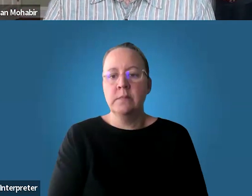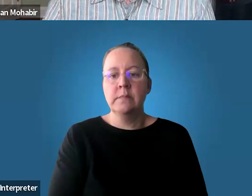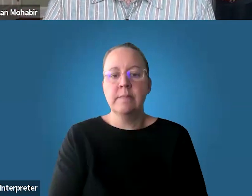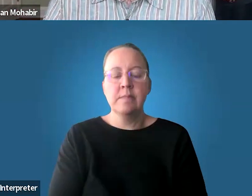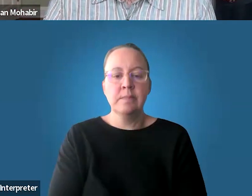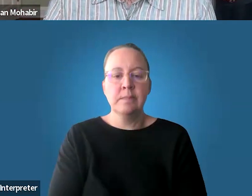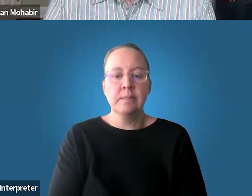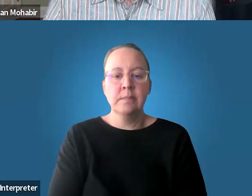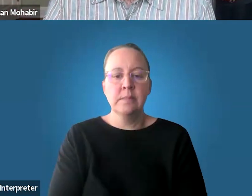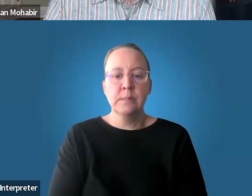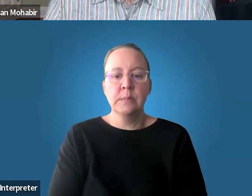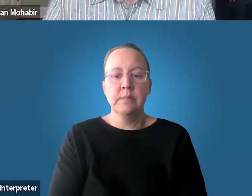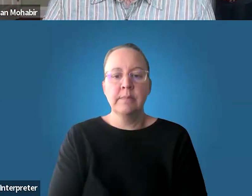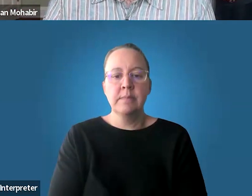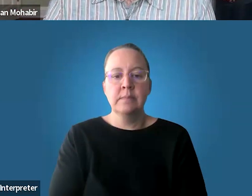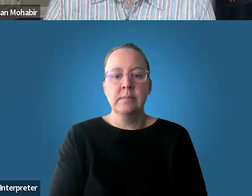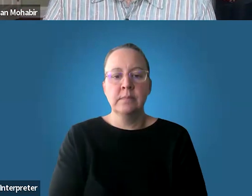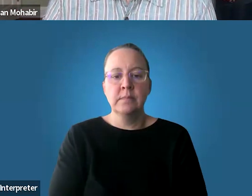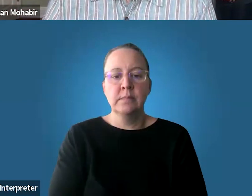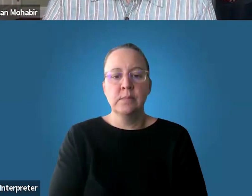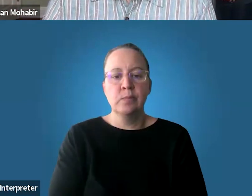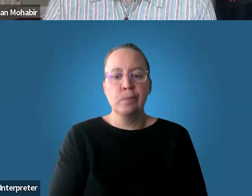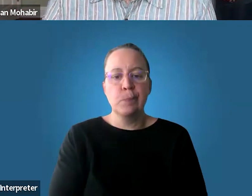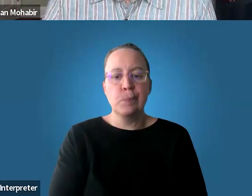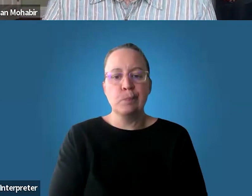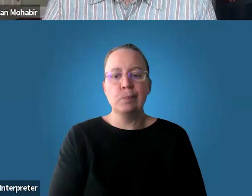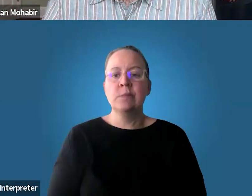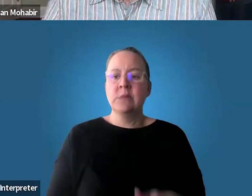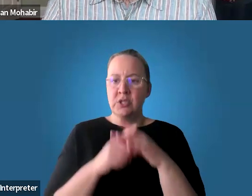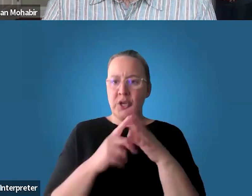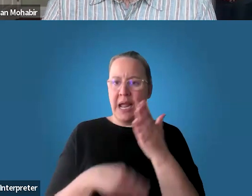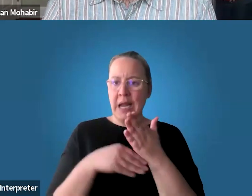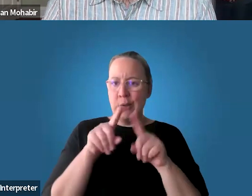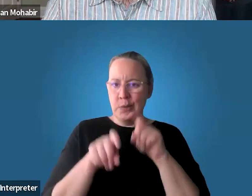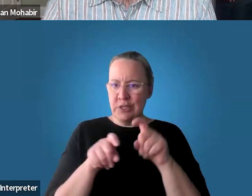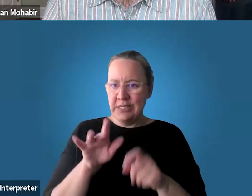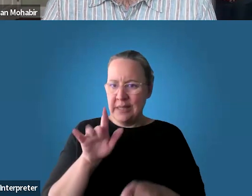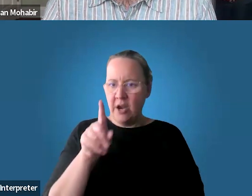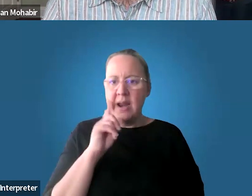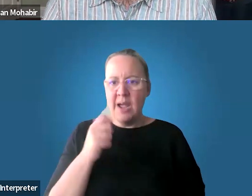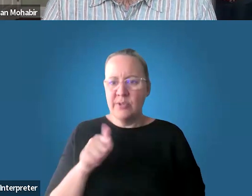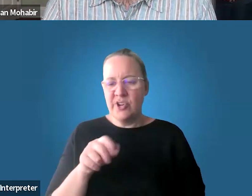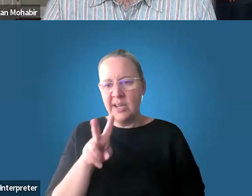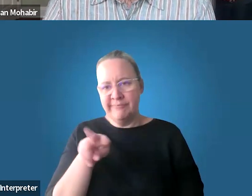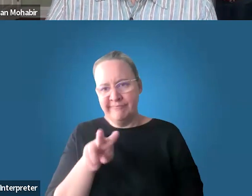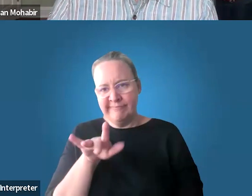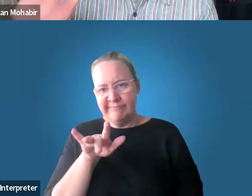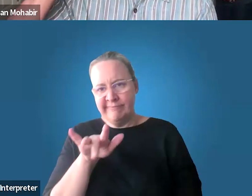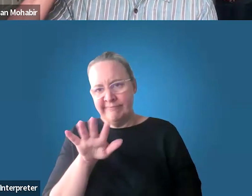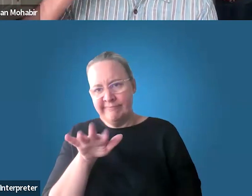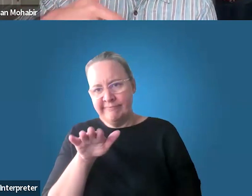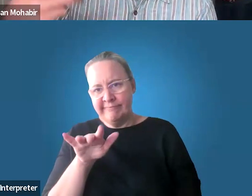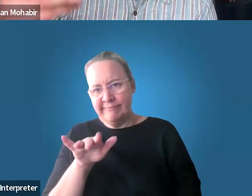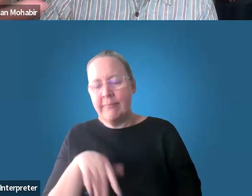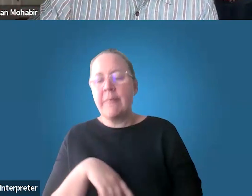bottom. Maybe it's a little bit different if you're not a presenter, but start adding your questions to that, and I will go through those in